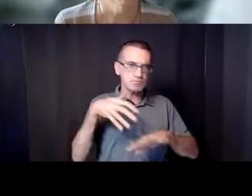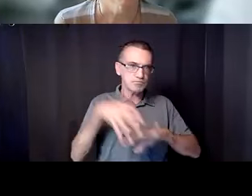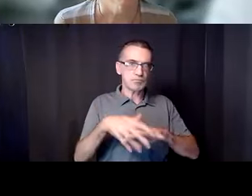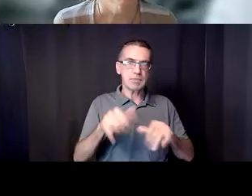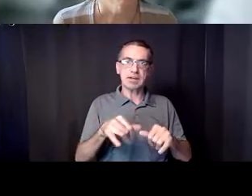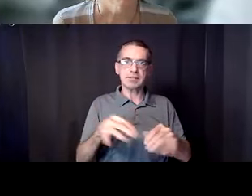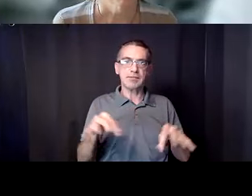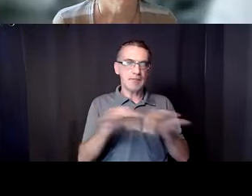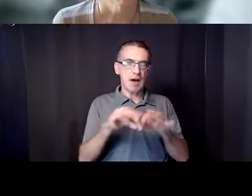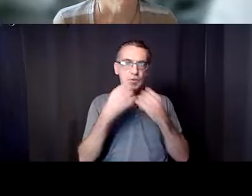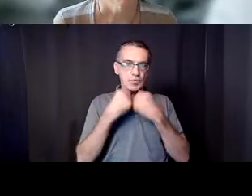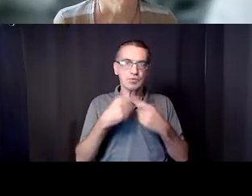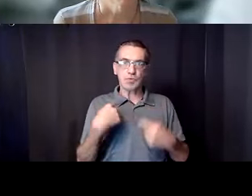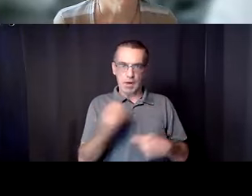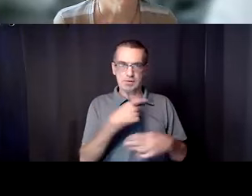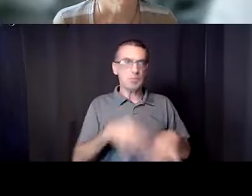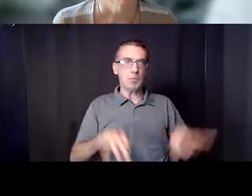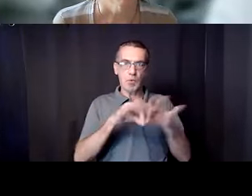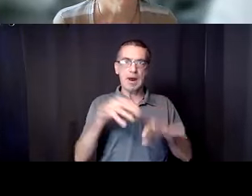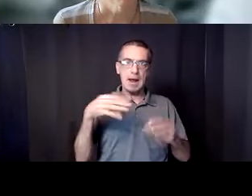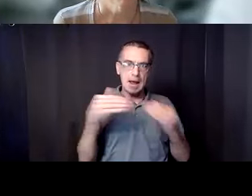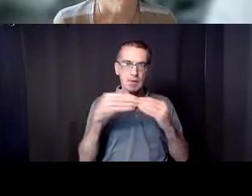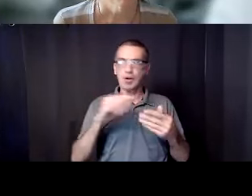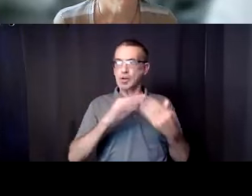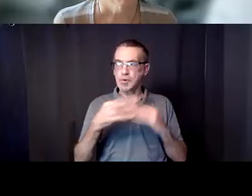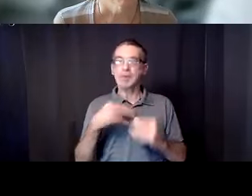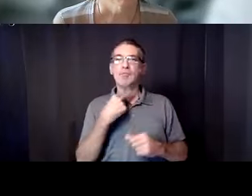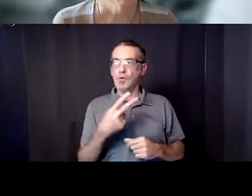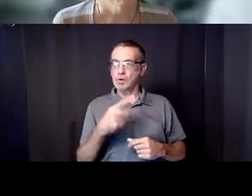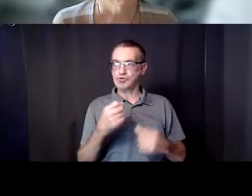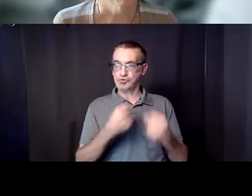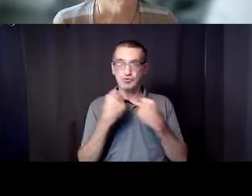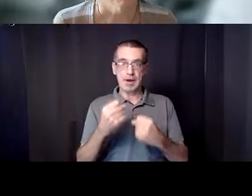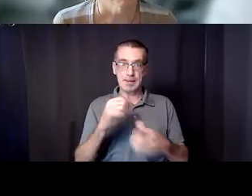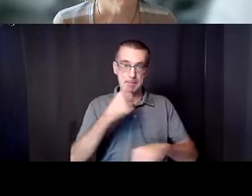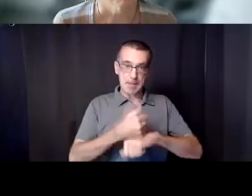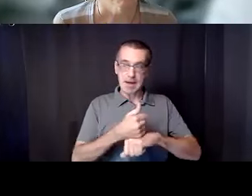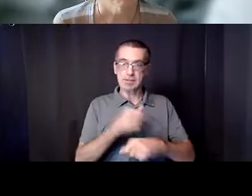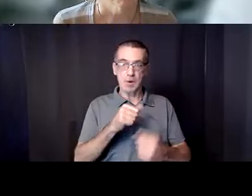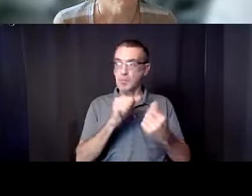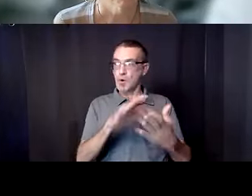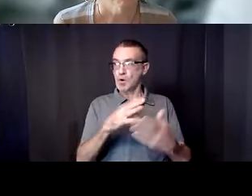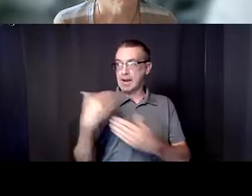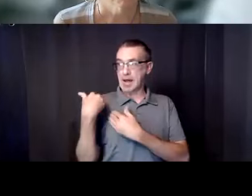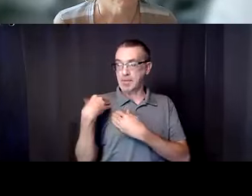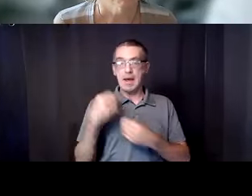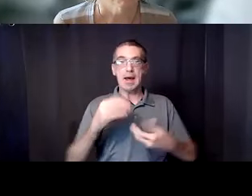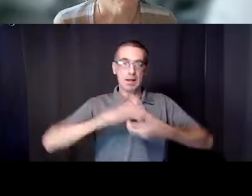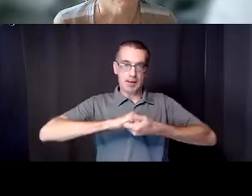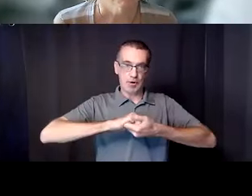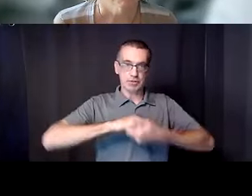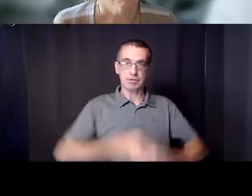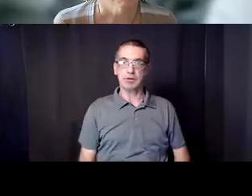so they're very important to us. Equity, community voice, strength-based approach, accountability, and